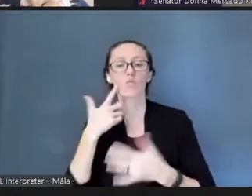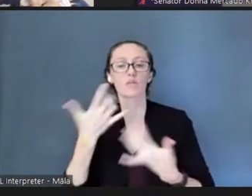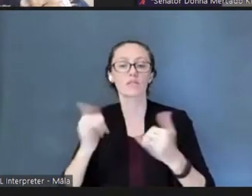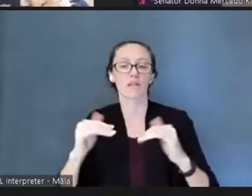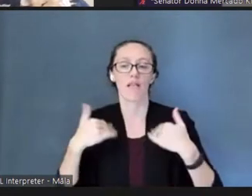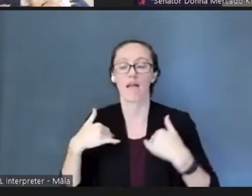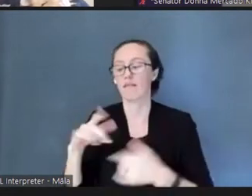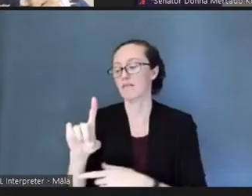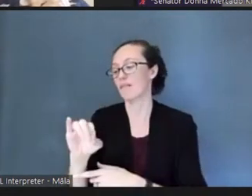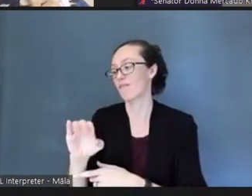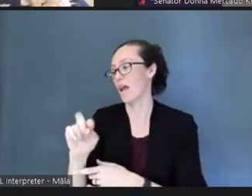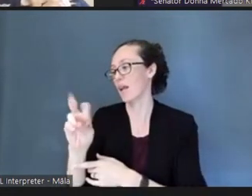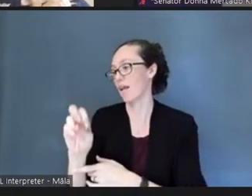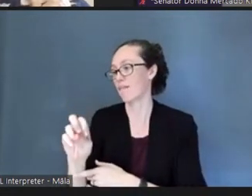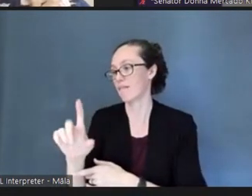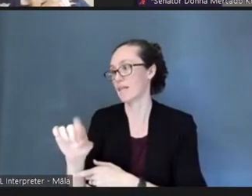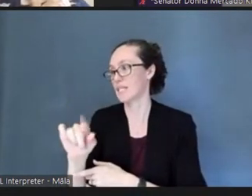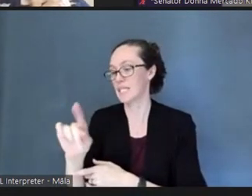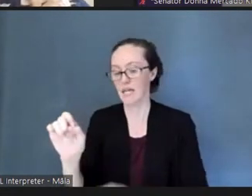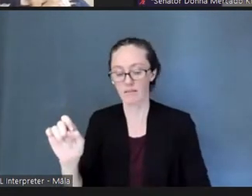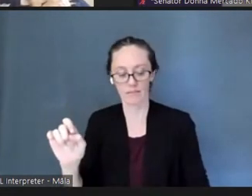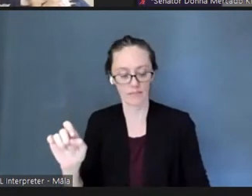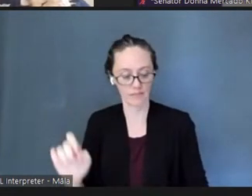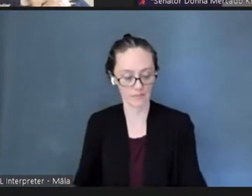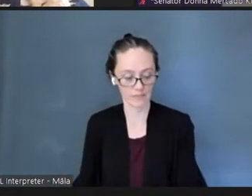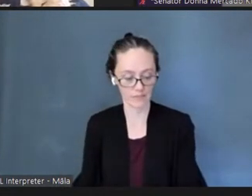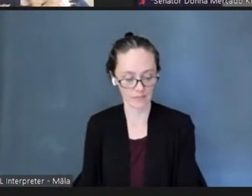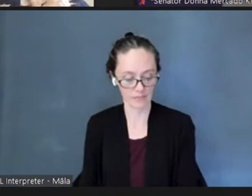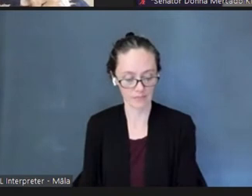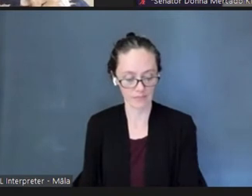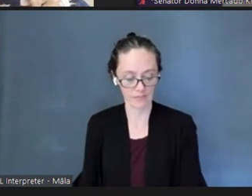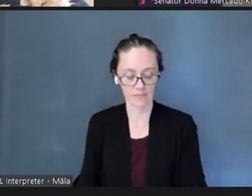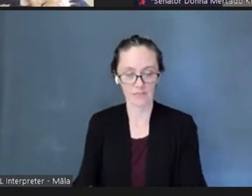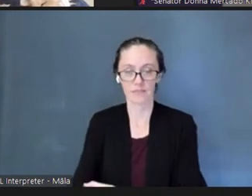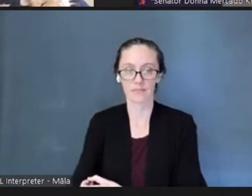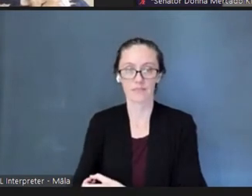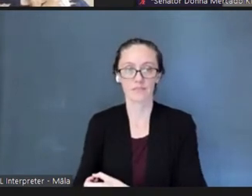date. Other questions or concerns?